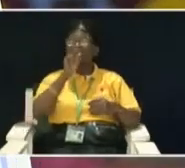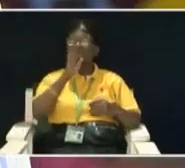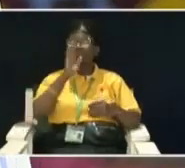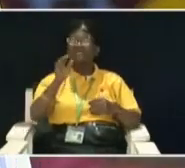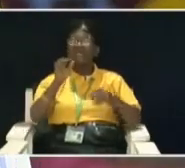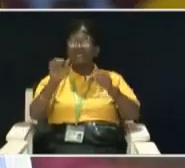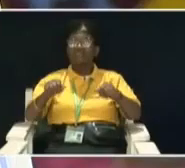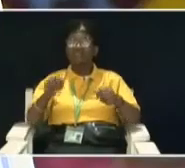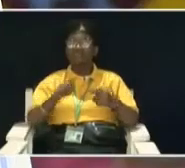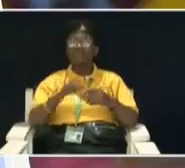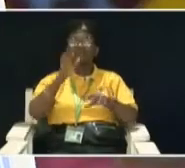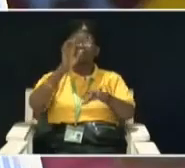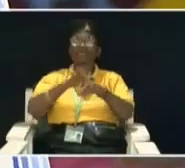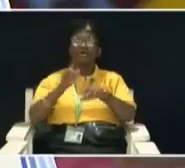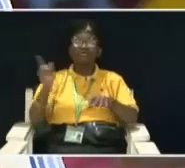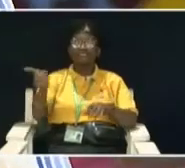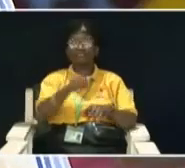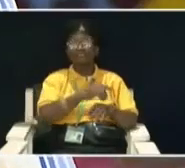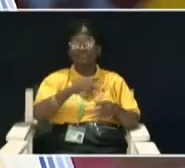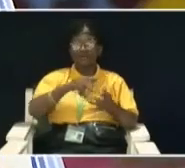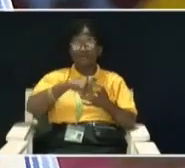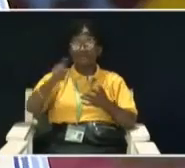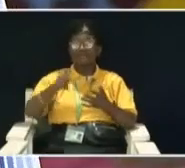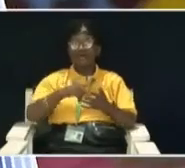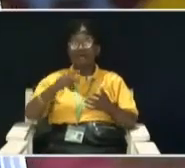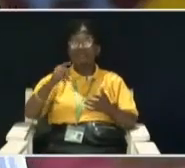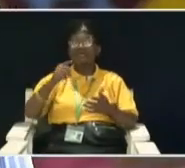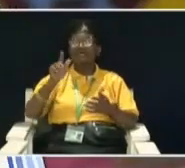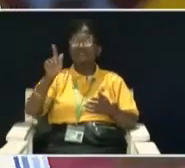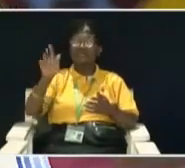Psalm 27 from verse 1 to 3,